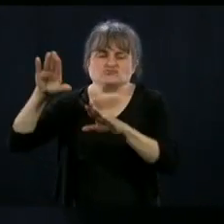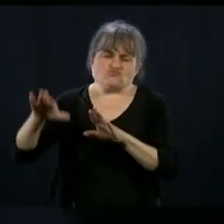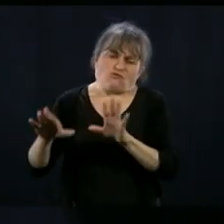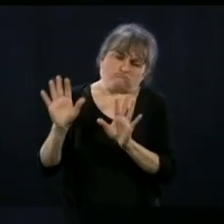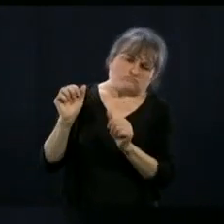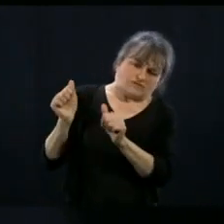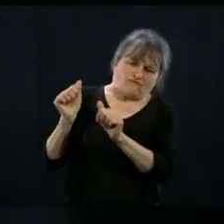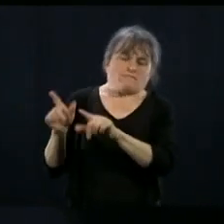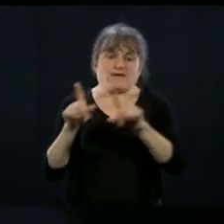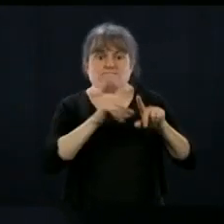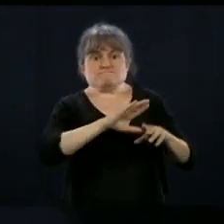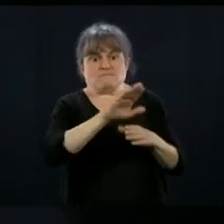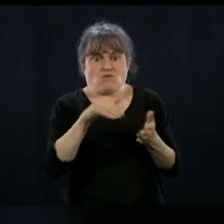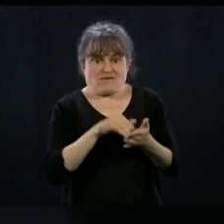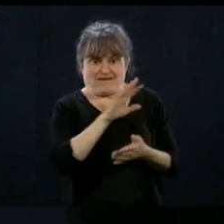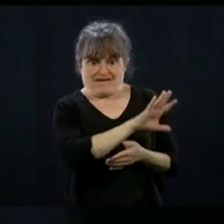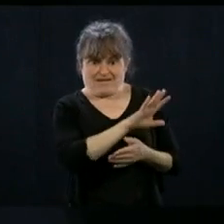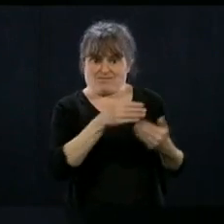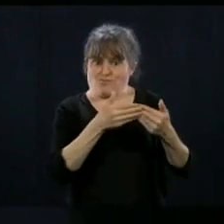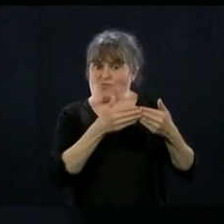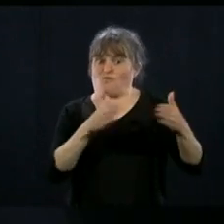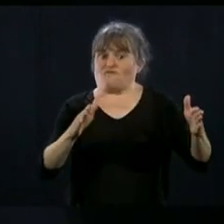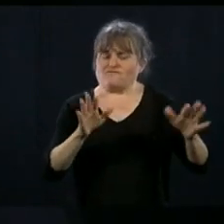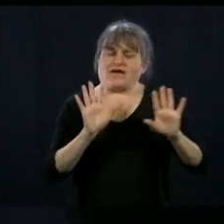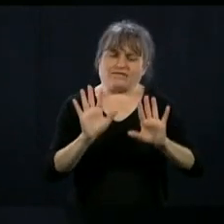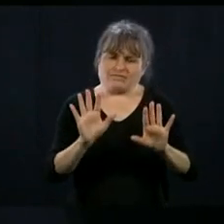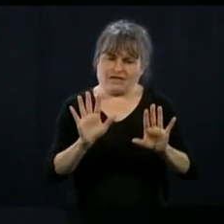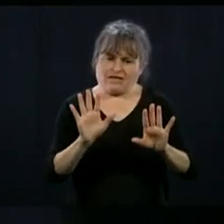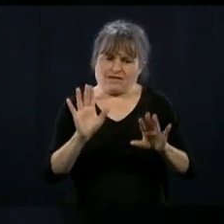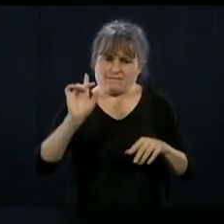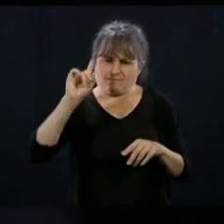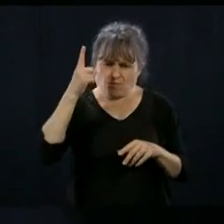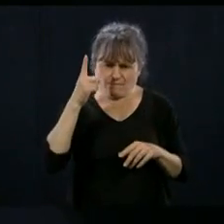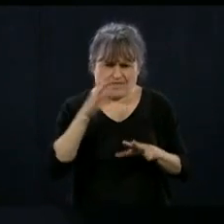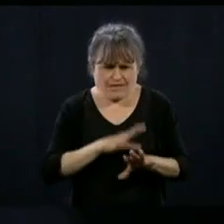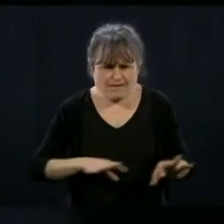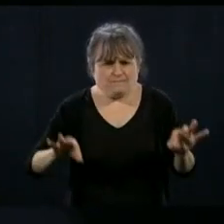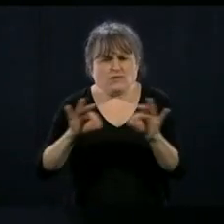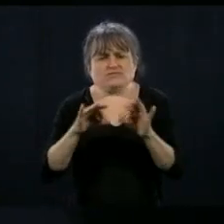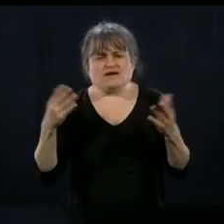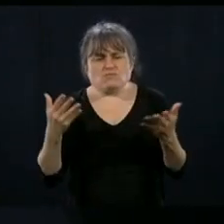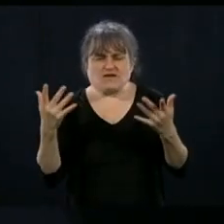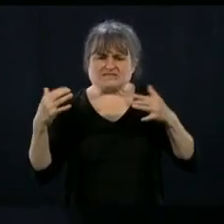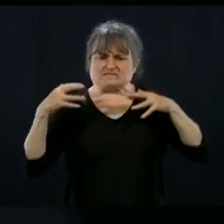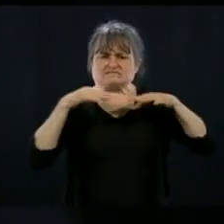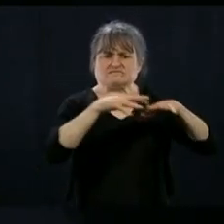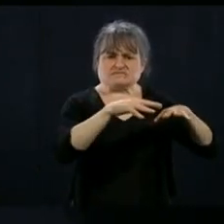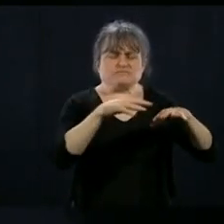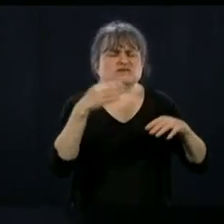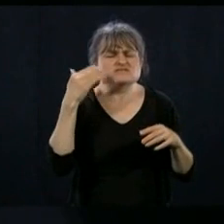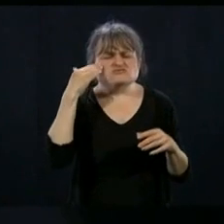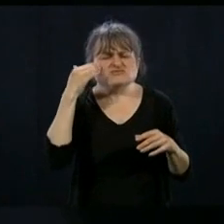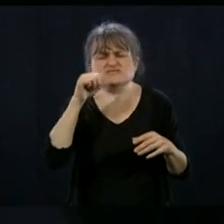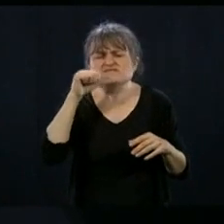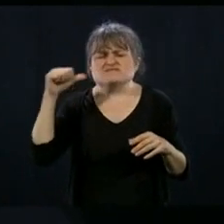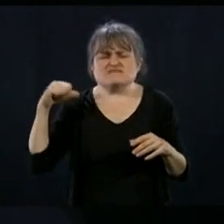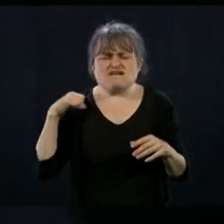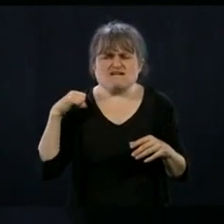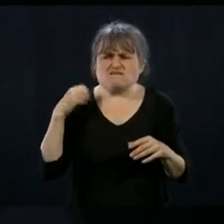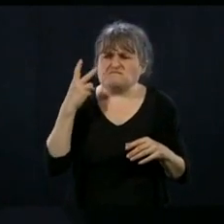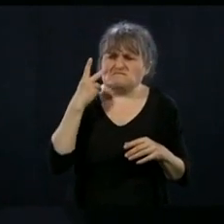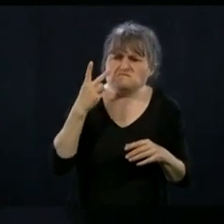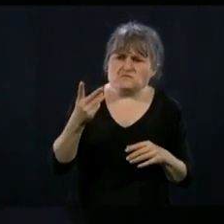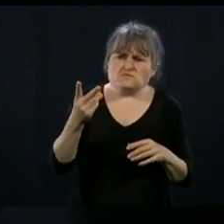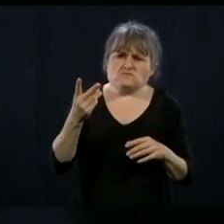wish to be able to start deconfining in Montreal, first, that there be no gatherings. I know that there was a sort of debate about